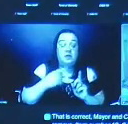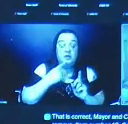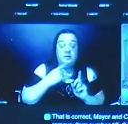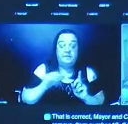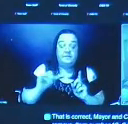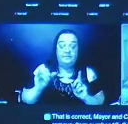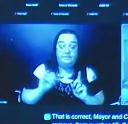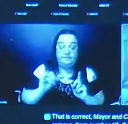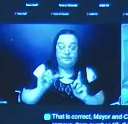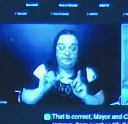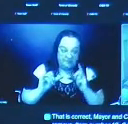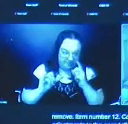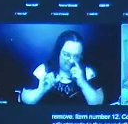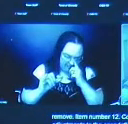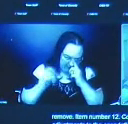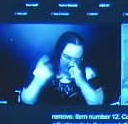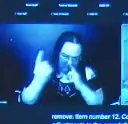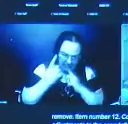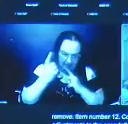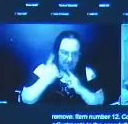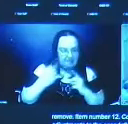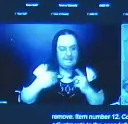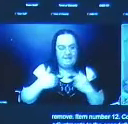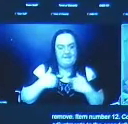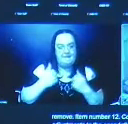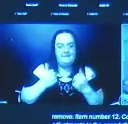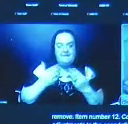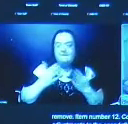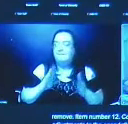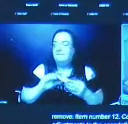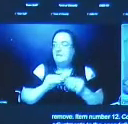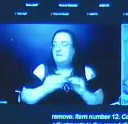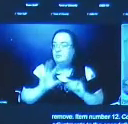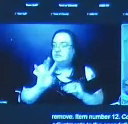is there a way that we can move number 7 up?